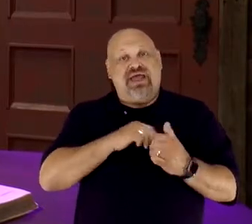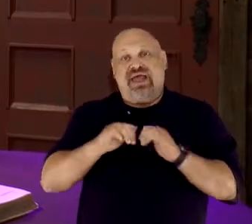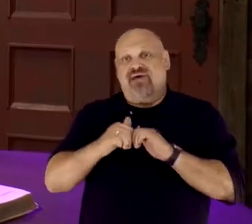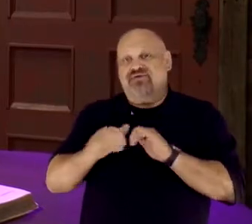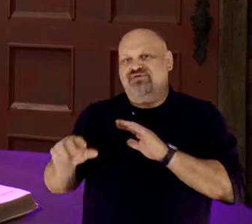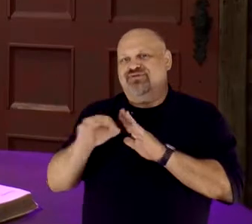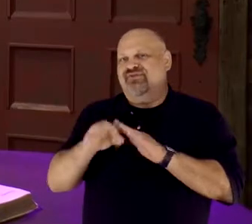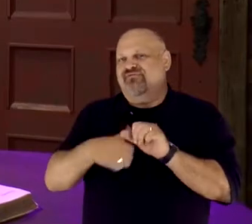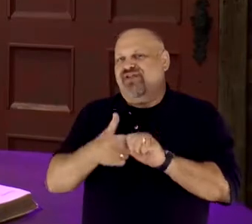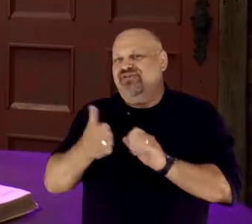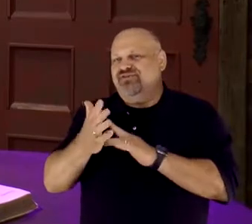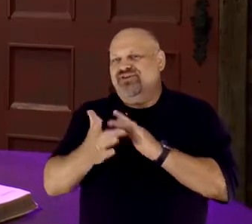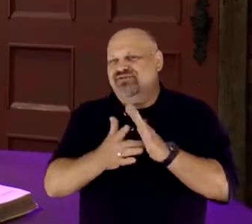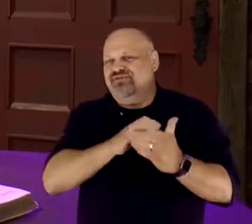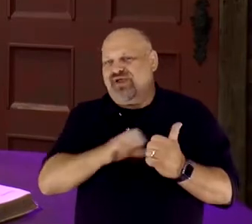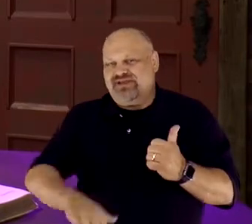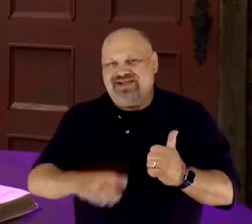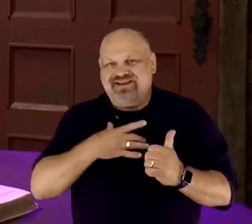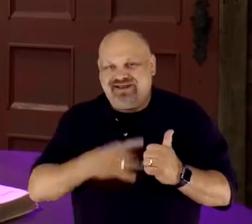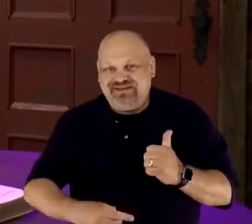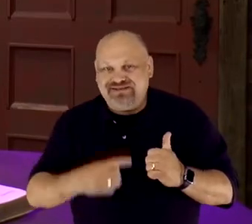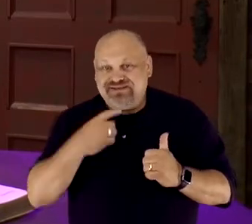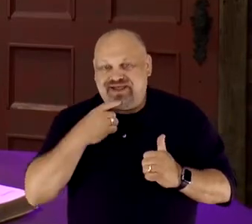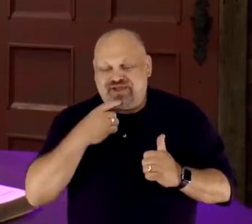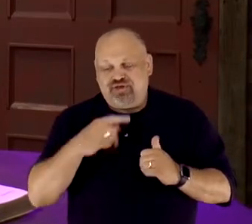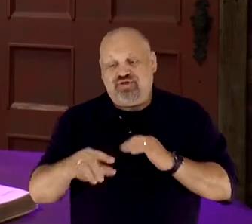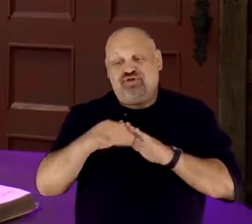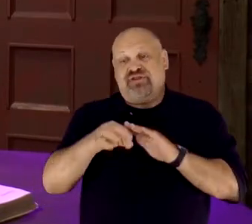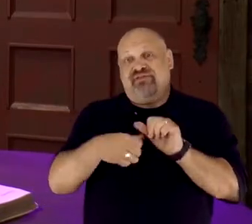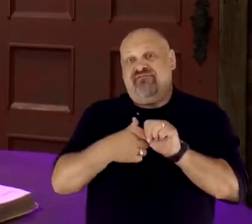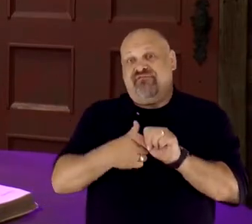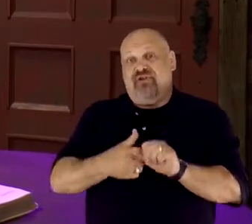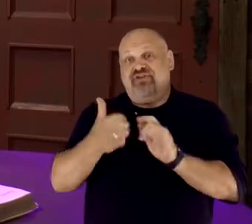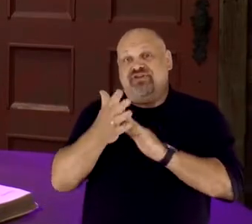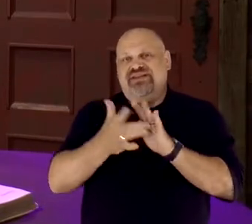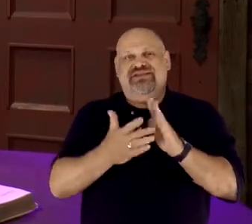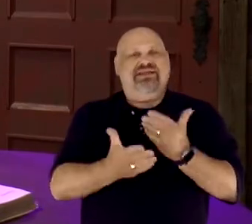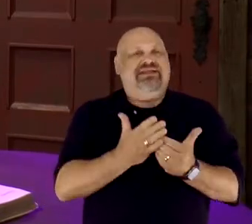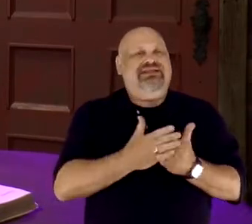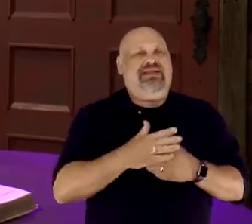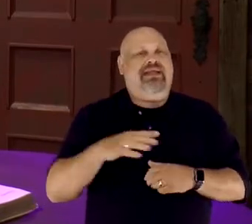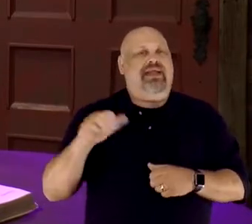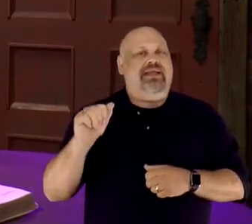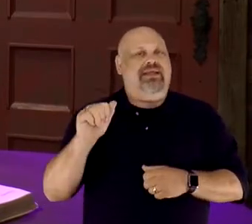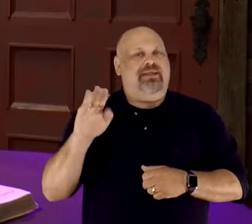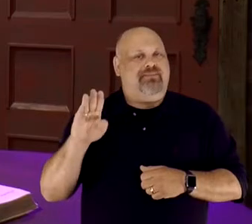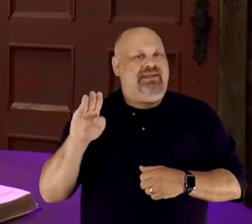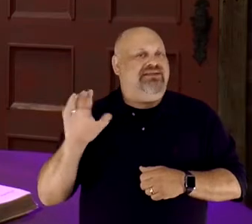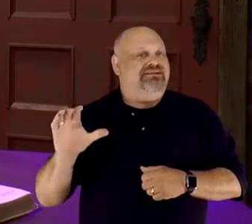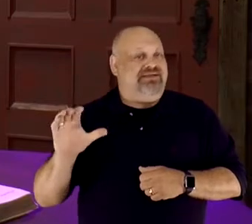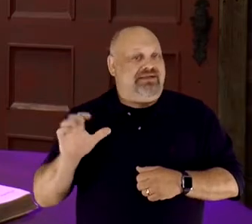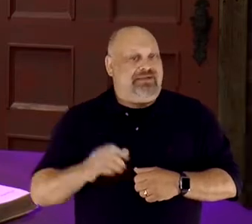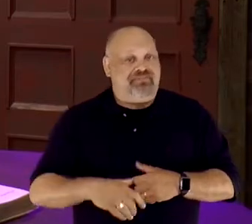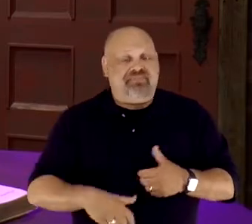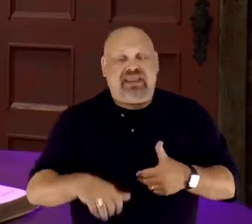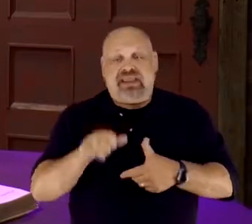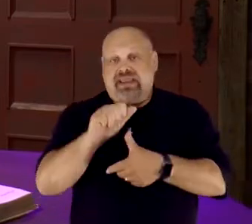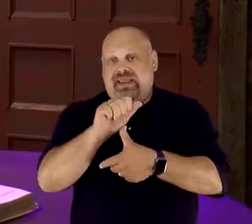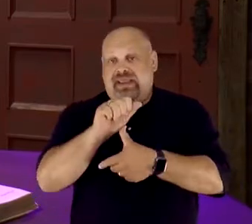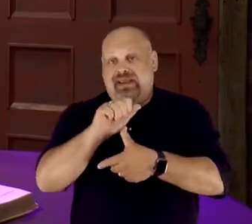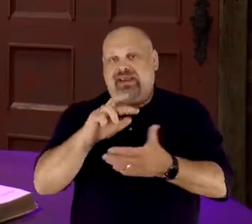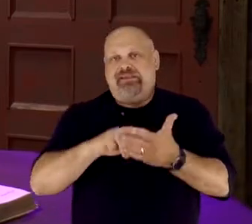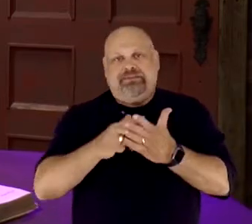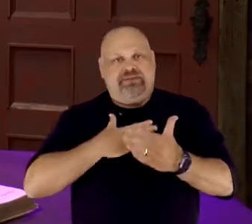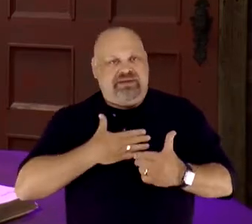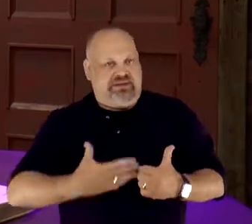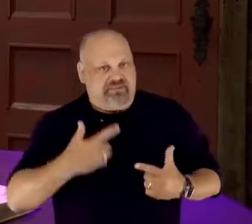Christ. I like to say that choosing to follow Jesus is as easy as A, B, C. The letter A stands